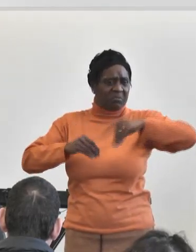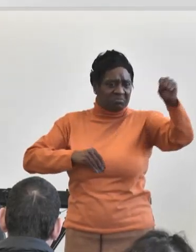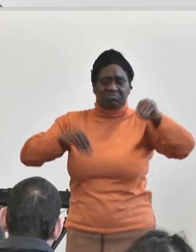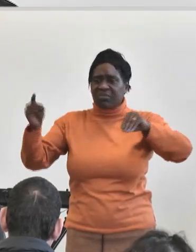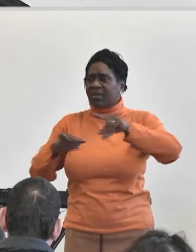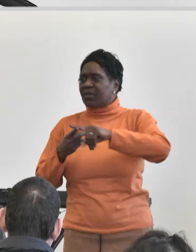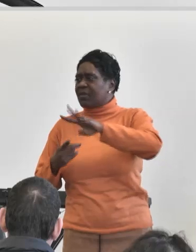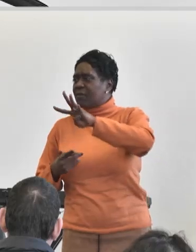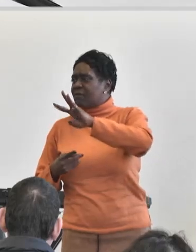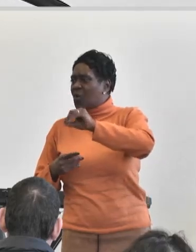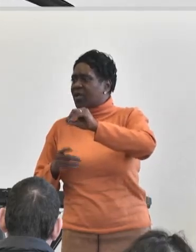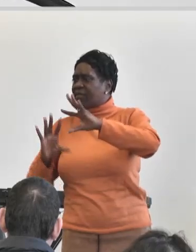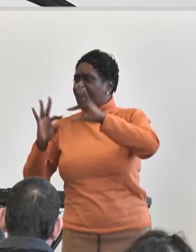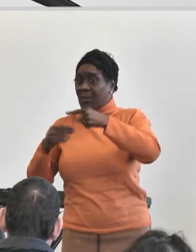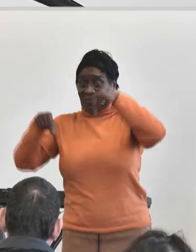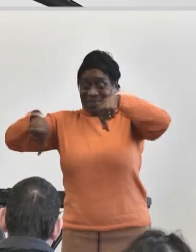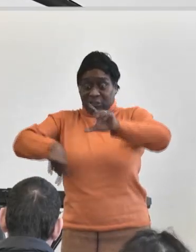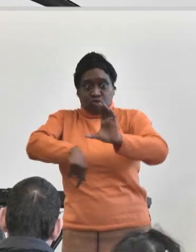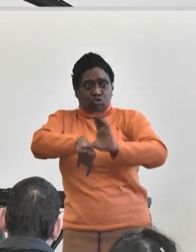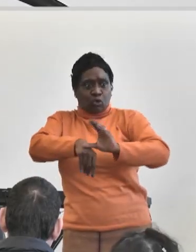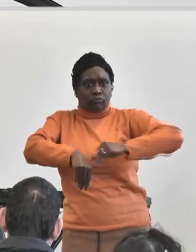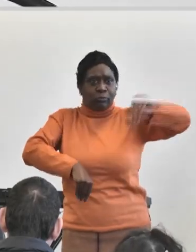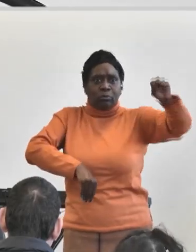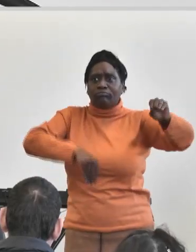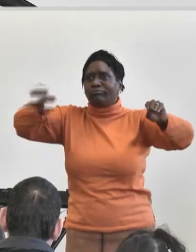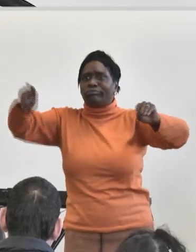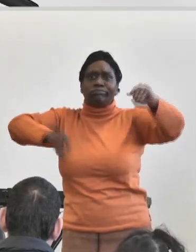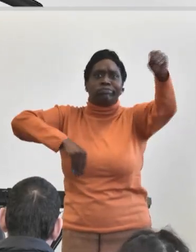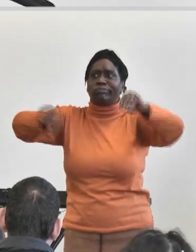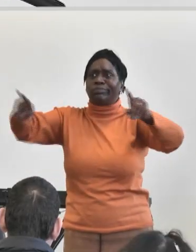Over 40 of our families from this church have moved out of the city.